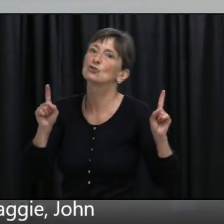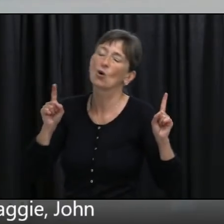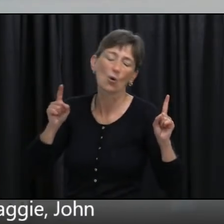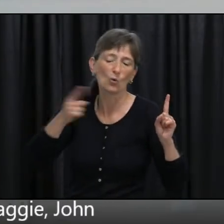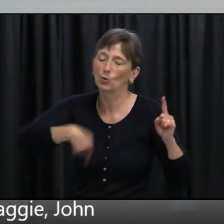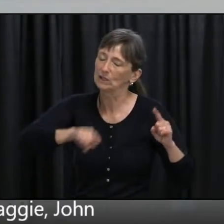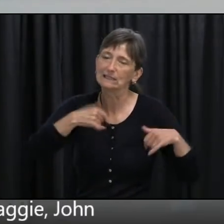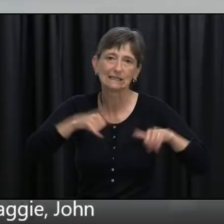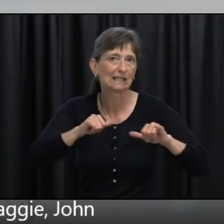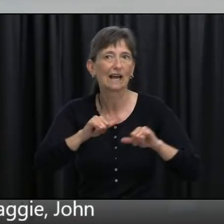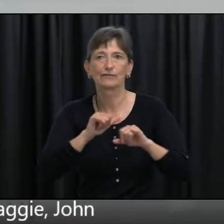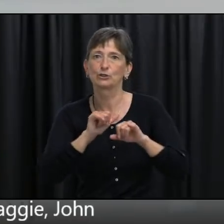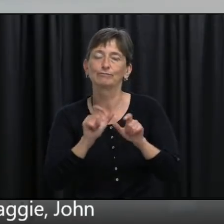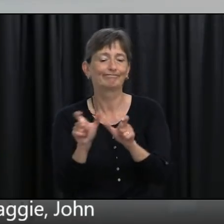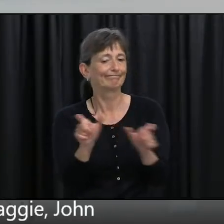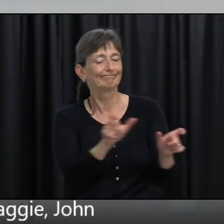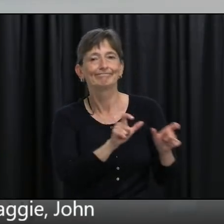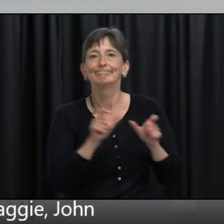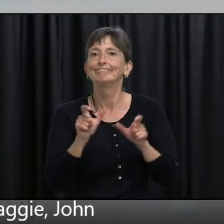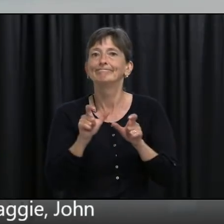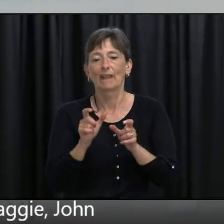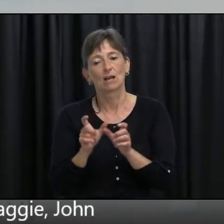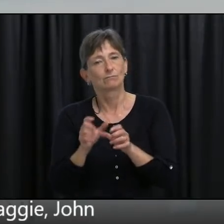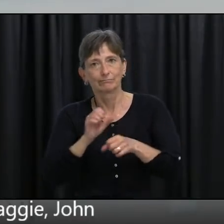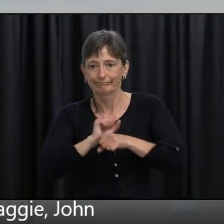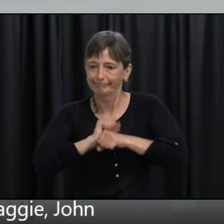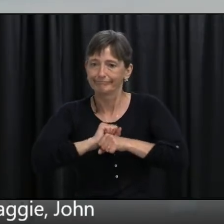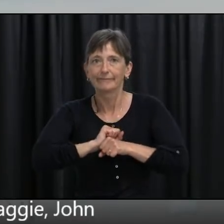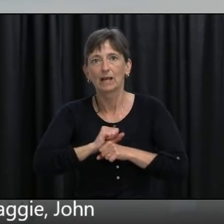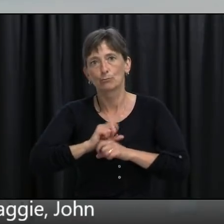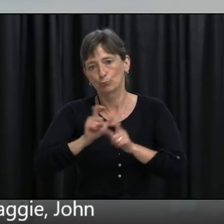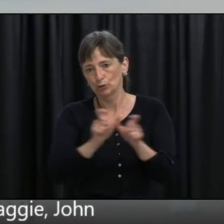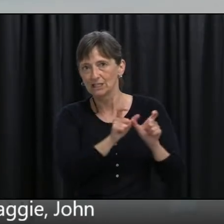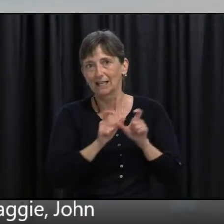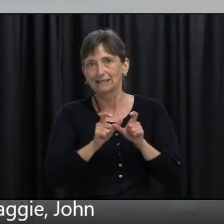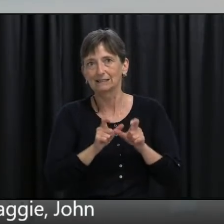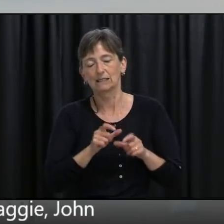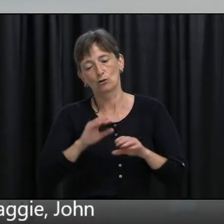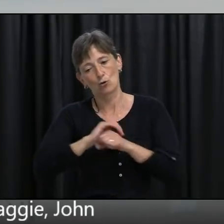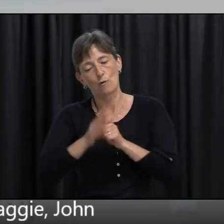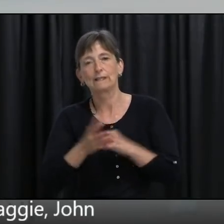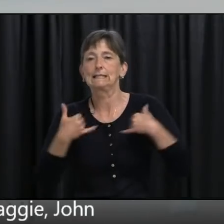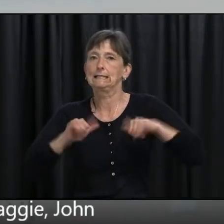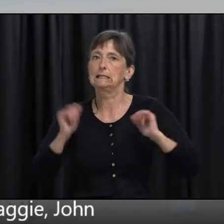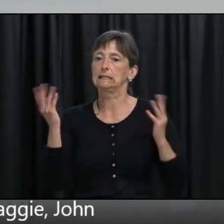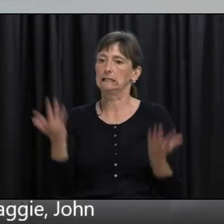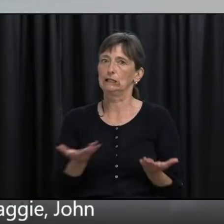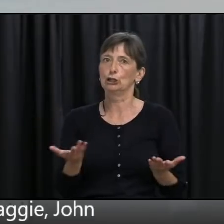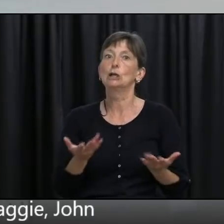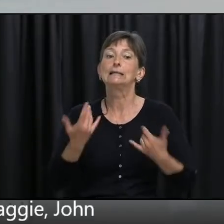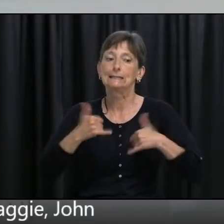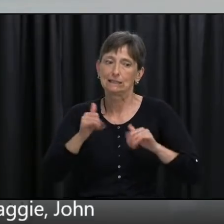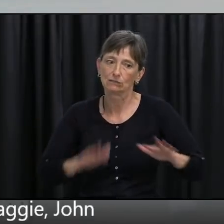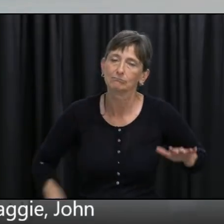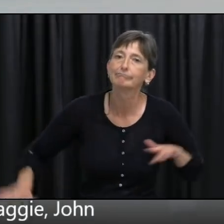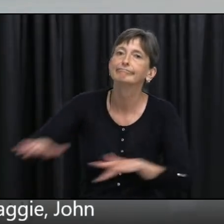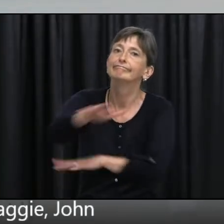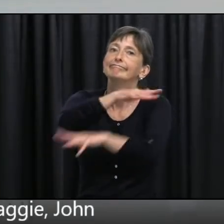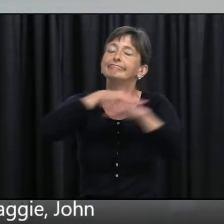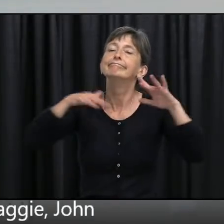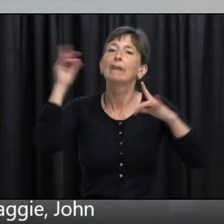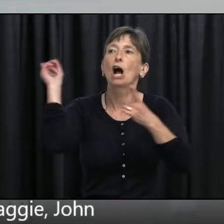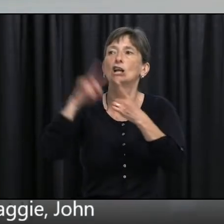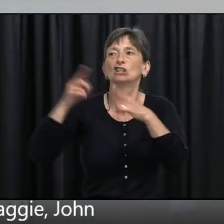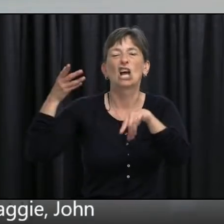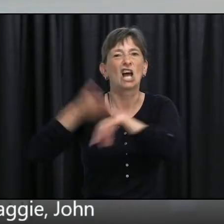again, been the most difficult of the decisions that we have made. I'd like to draw attention to the fact that